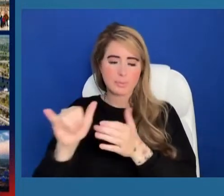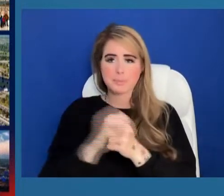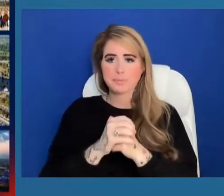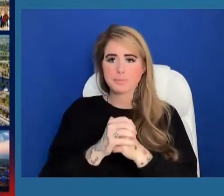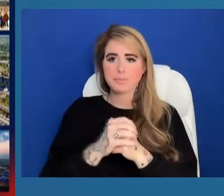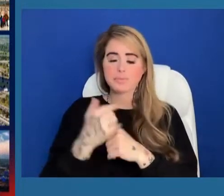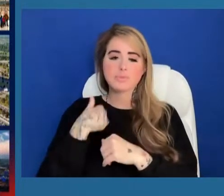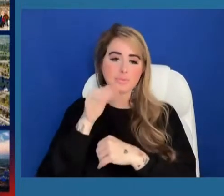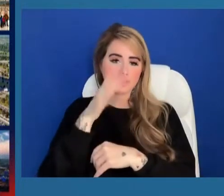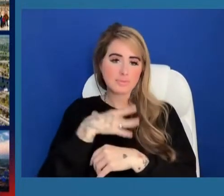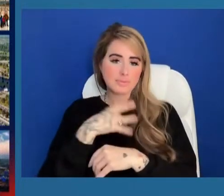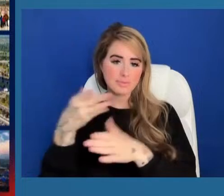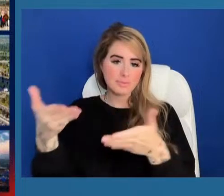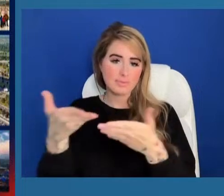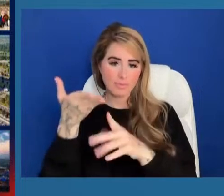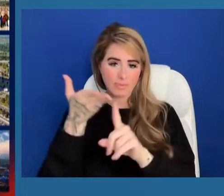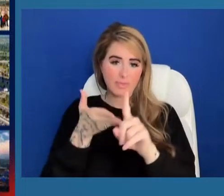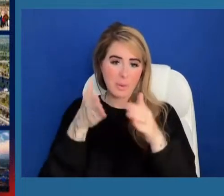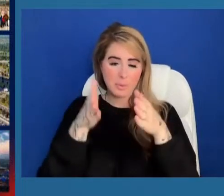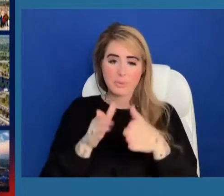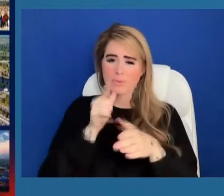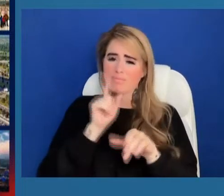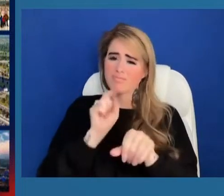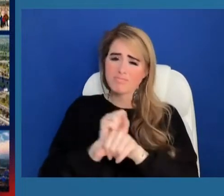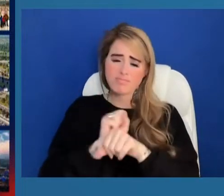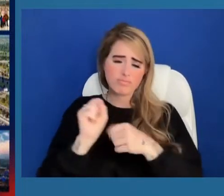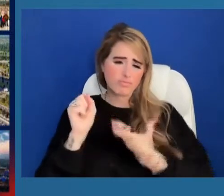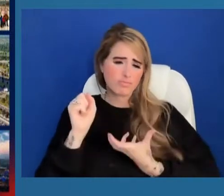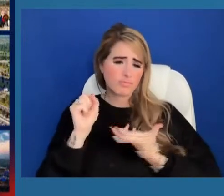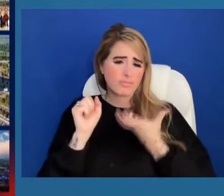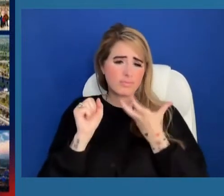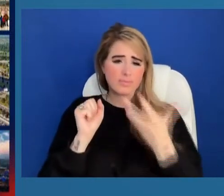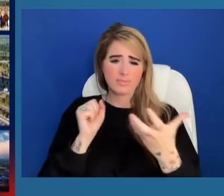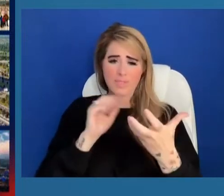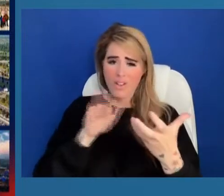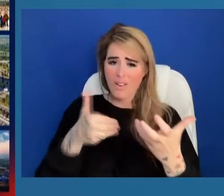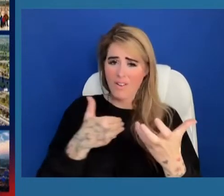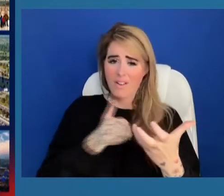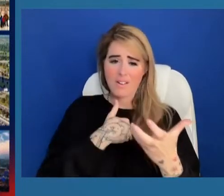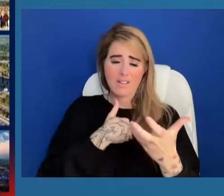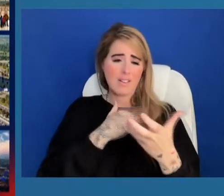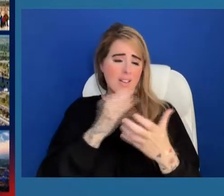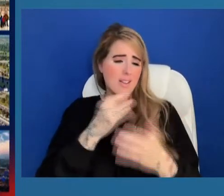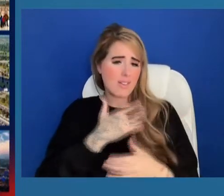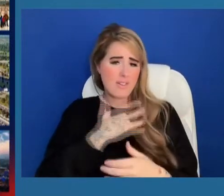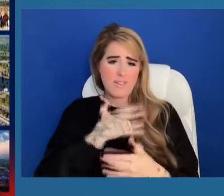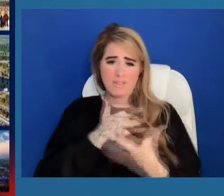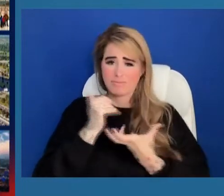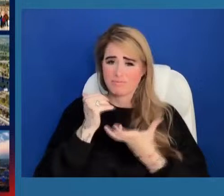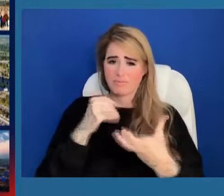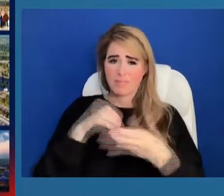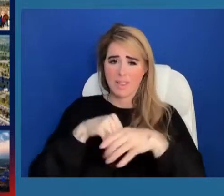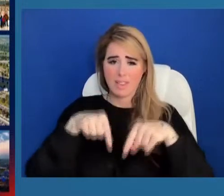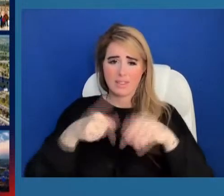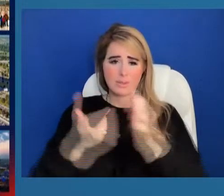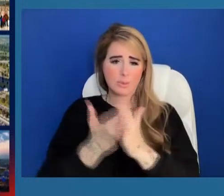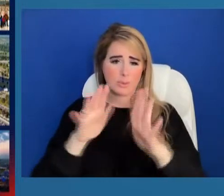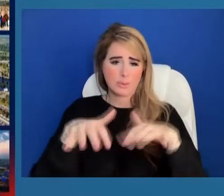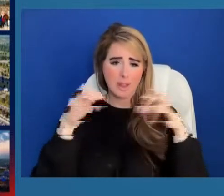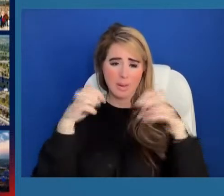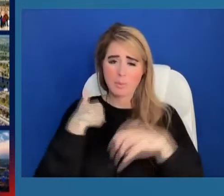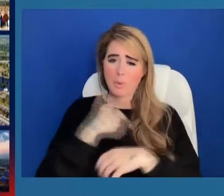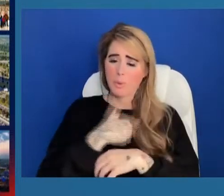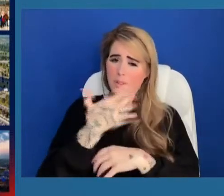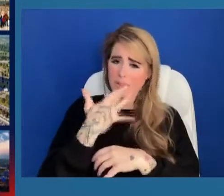to welcome someone who has literally poured his heart and soul into the new Highmark Stadium. Someone we are so lucky